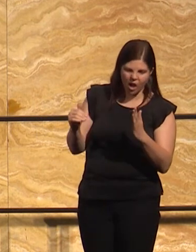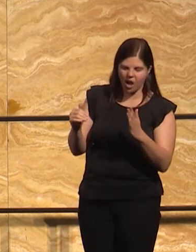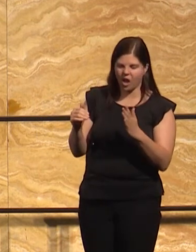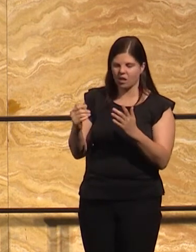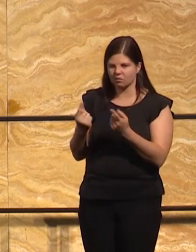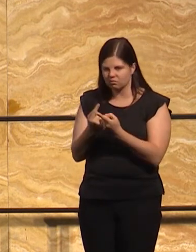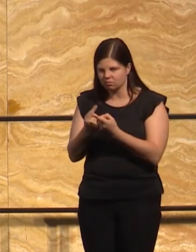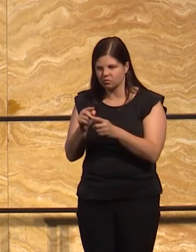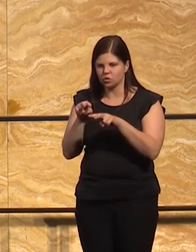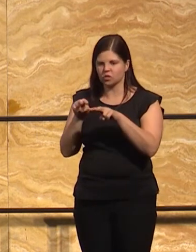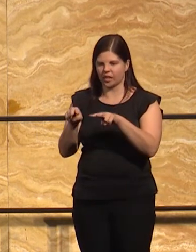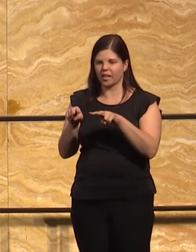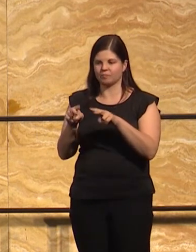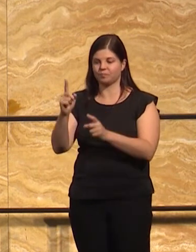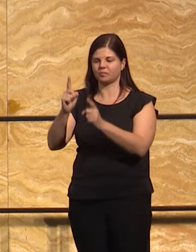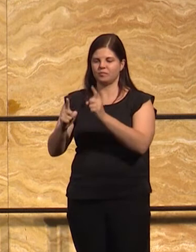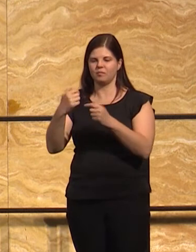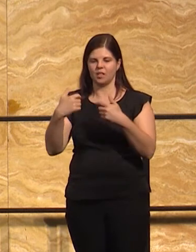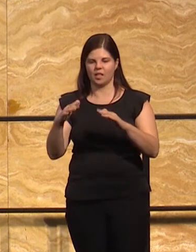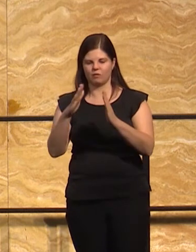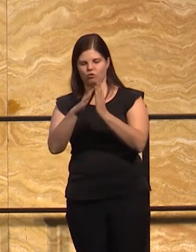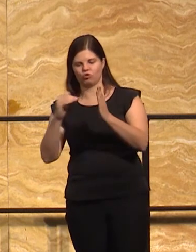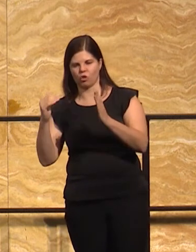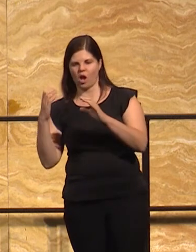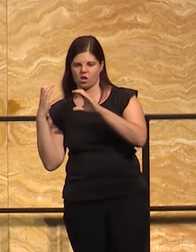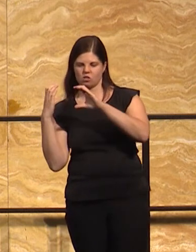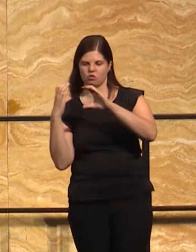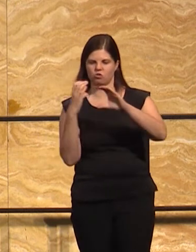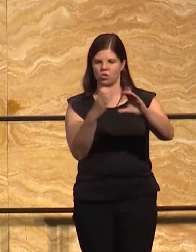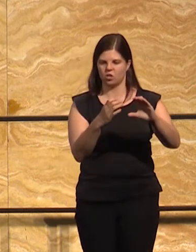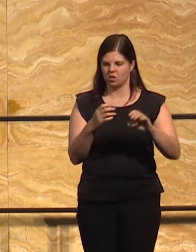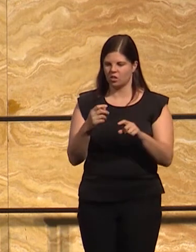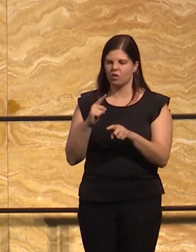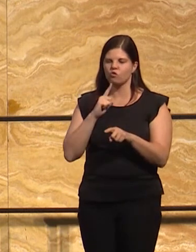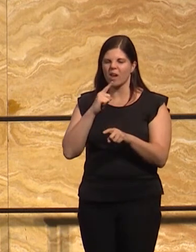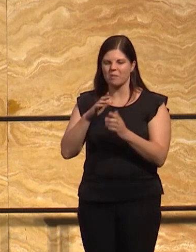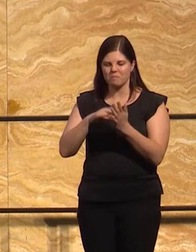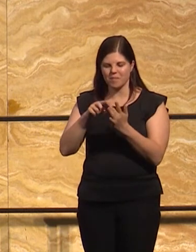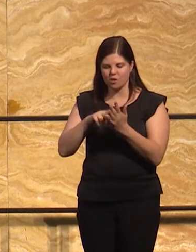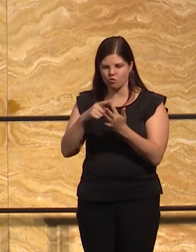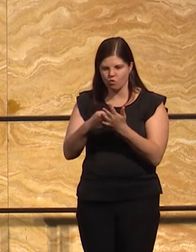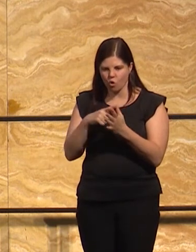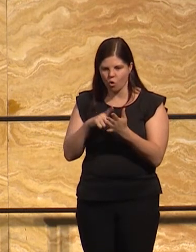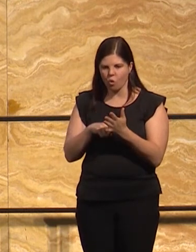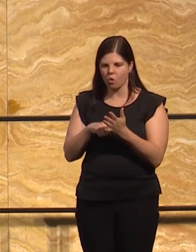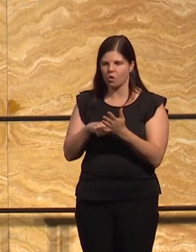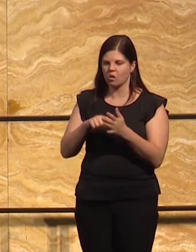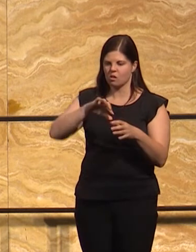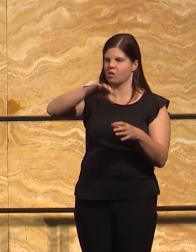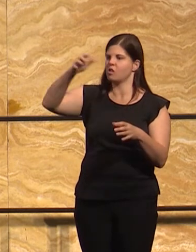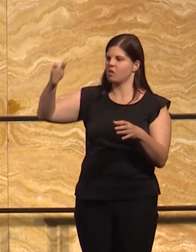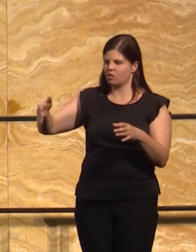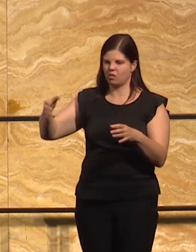of DRC with rare minerals, and these trucks belong to some neighboring